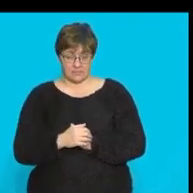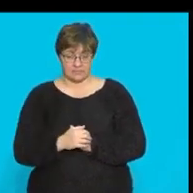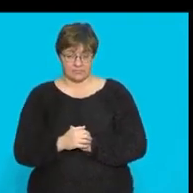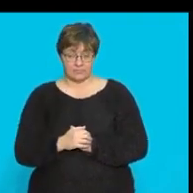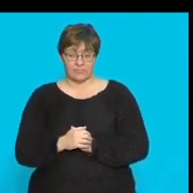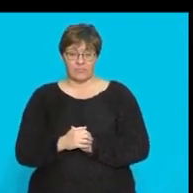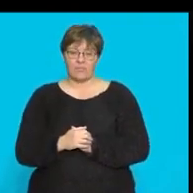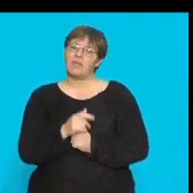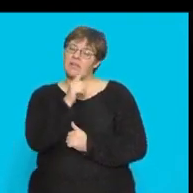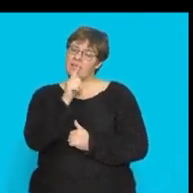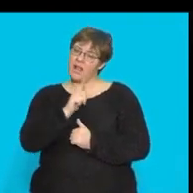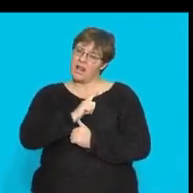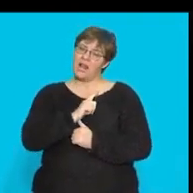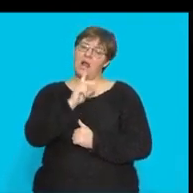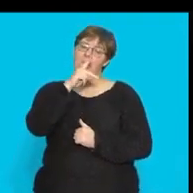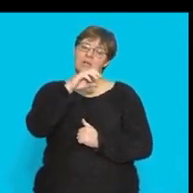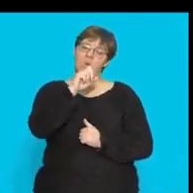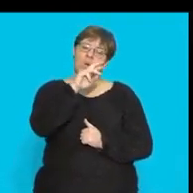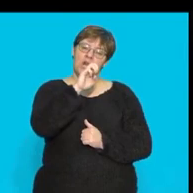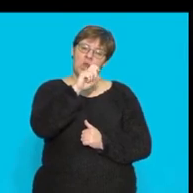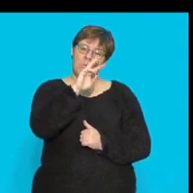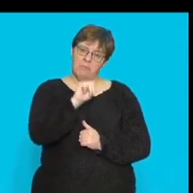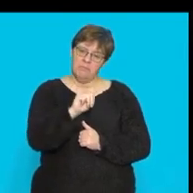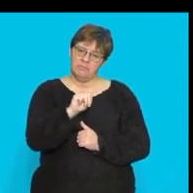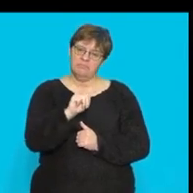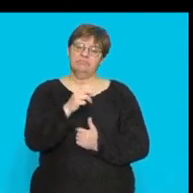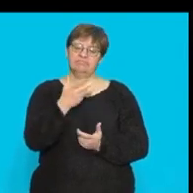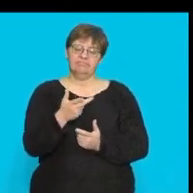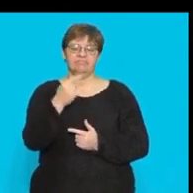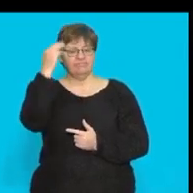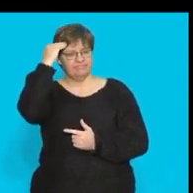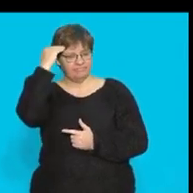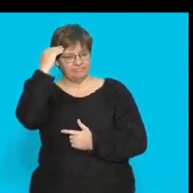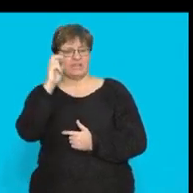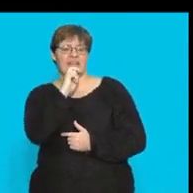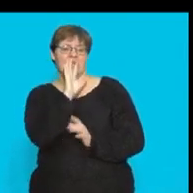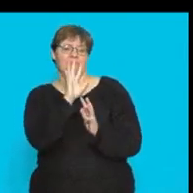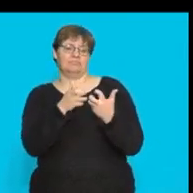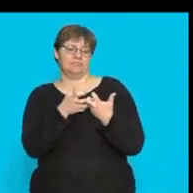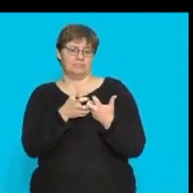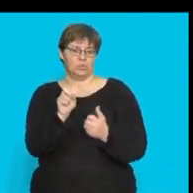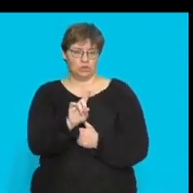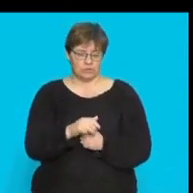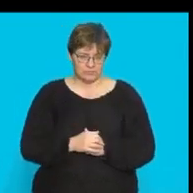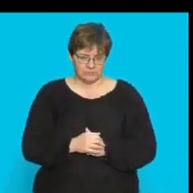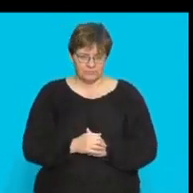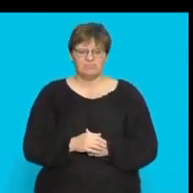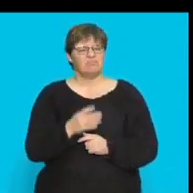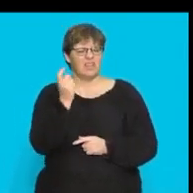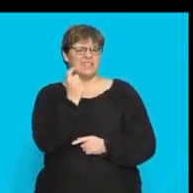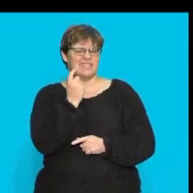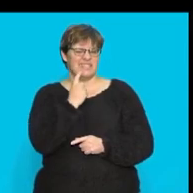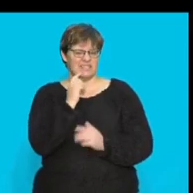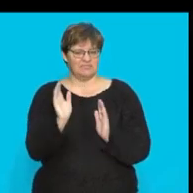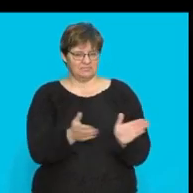to you, it tells you plasmodium, and you need to know which kingdom it belongs to. Nice and